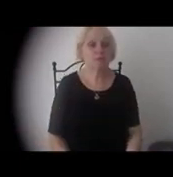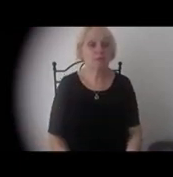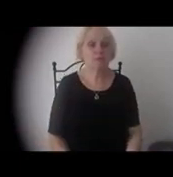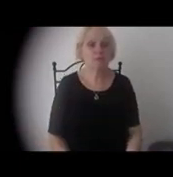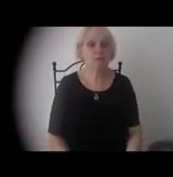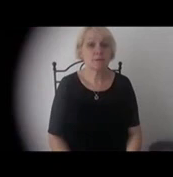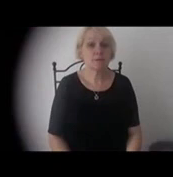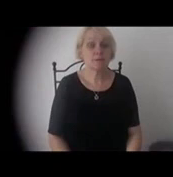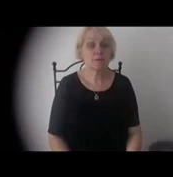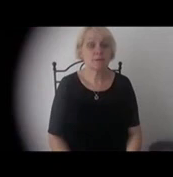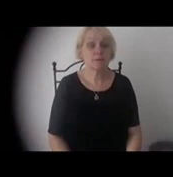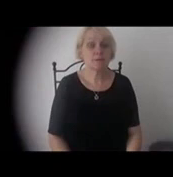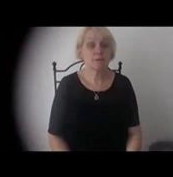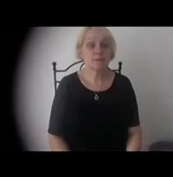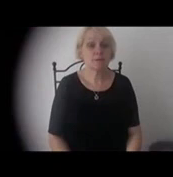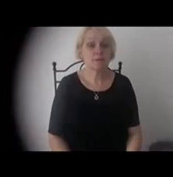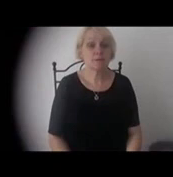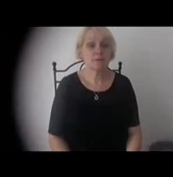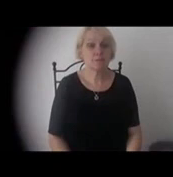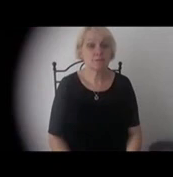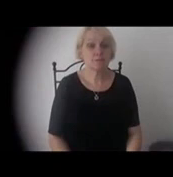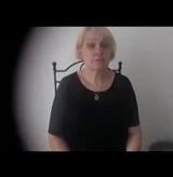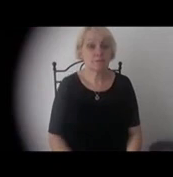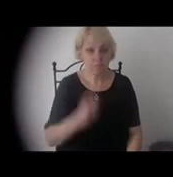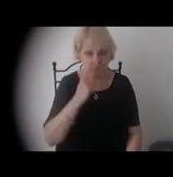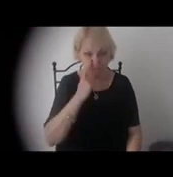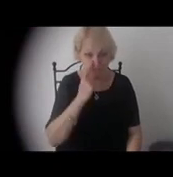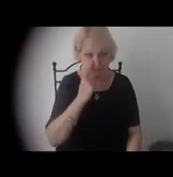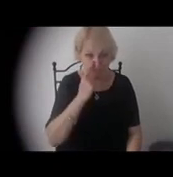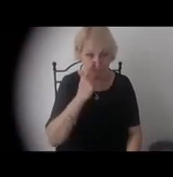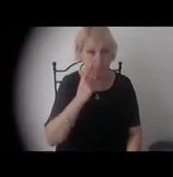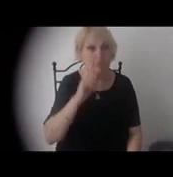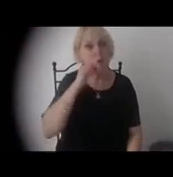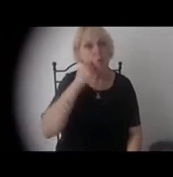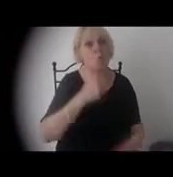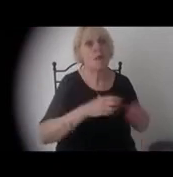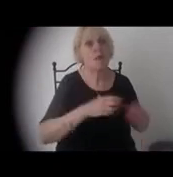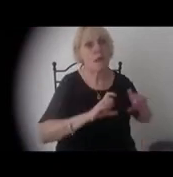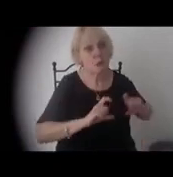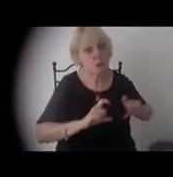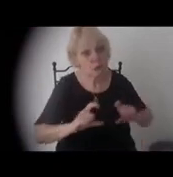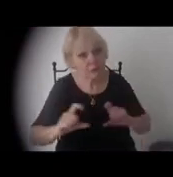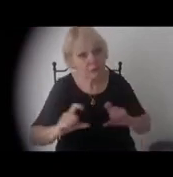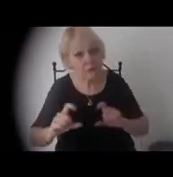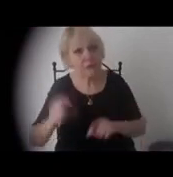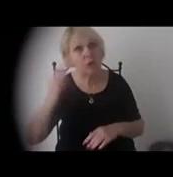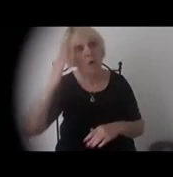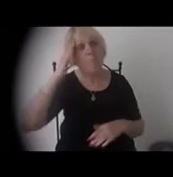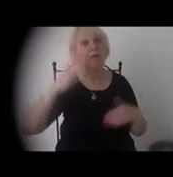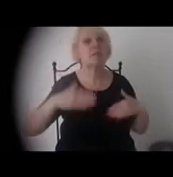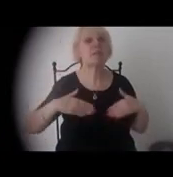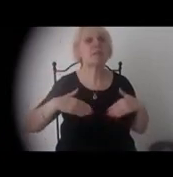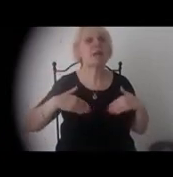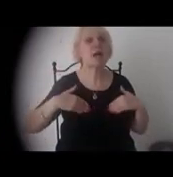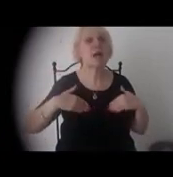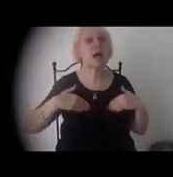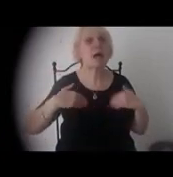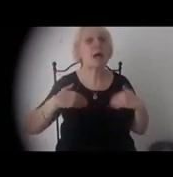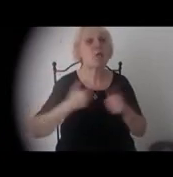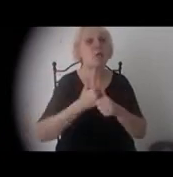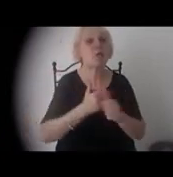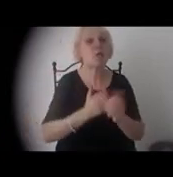as best we can, we're continuing with the rollout of the mental health support teams in schools as well.